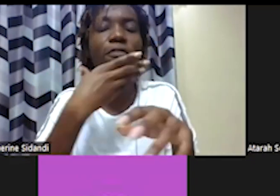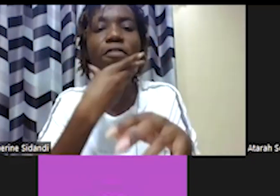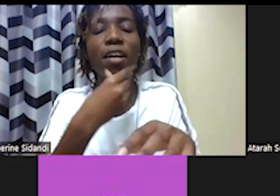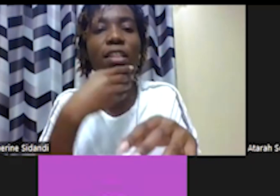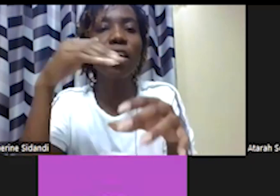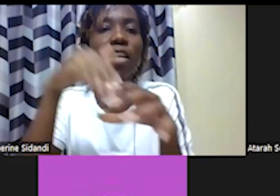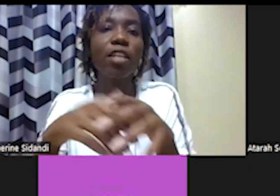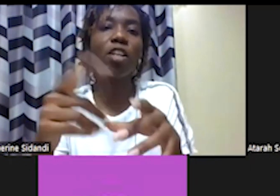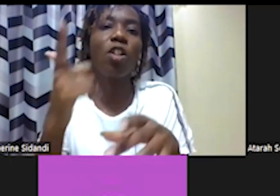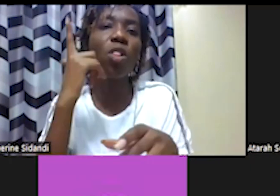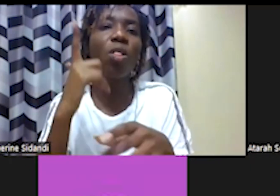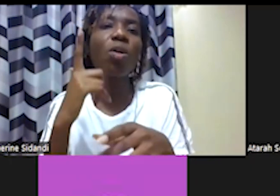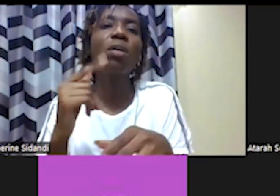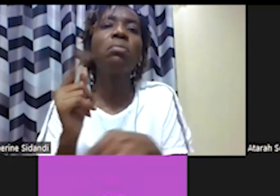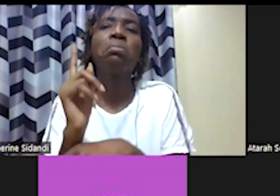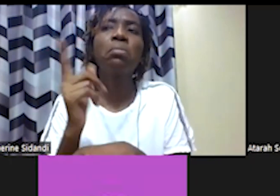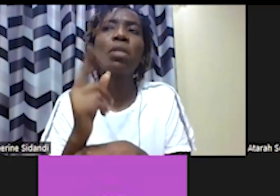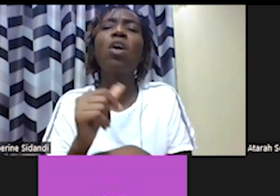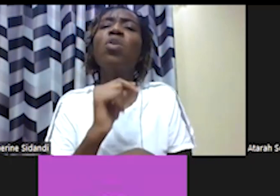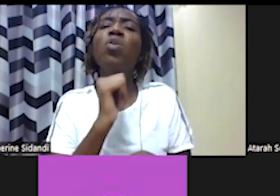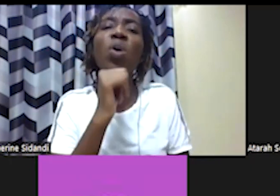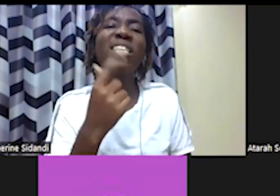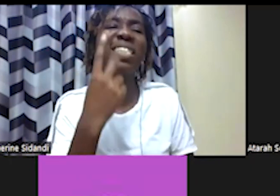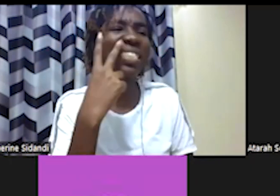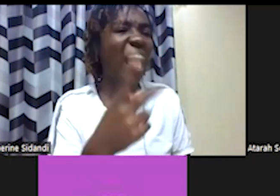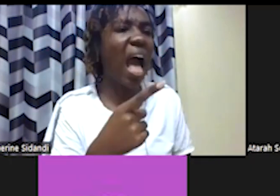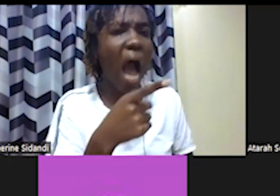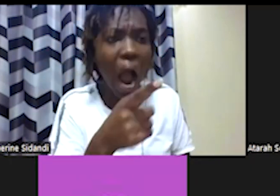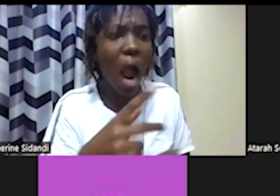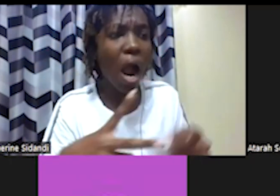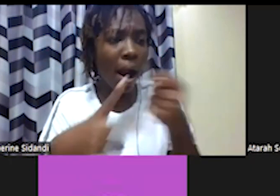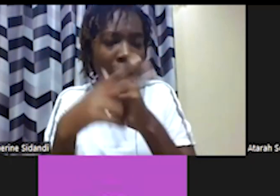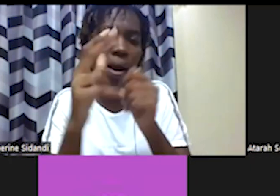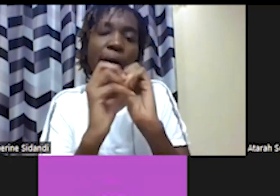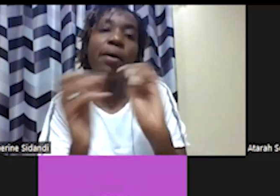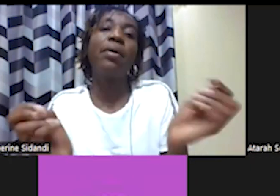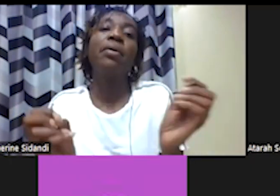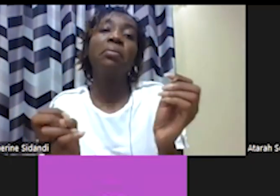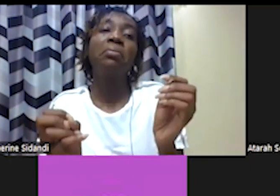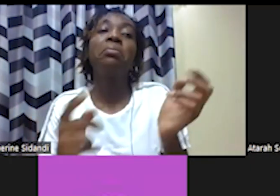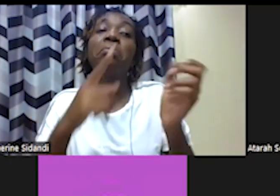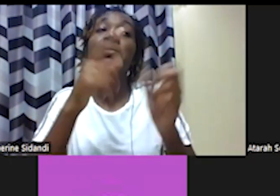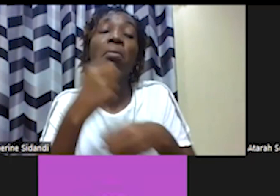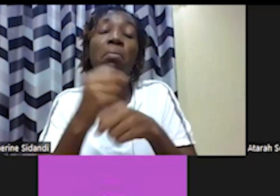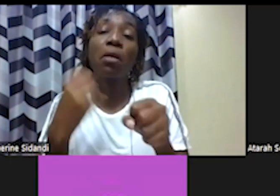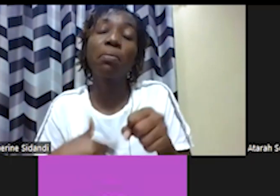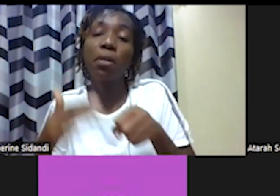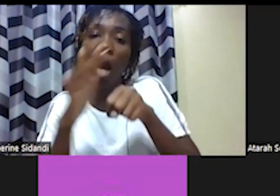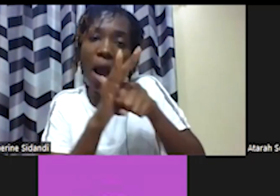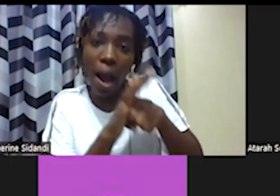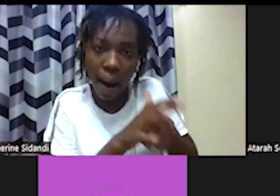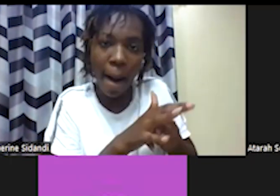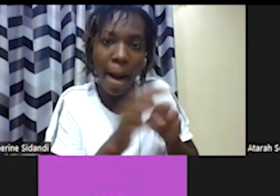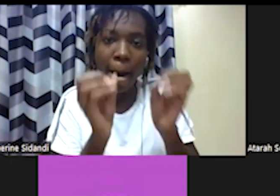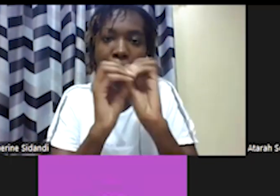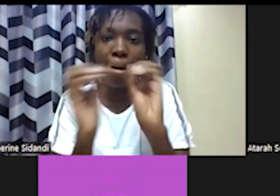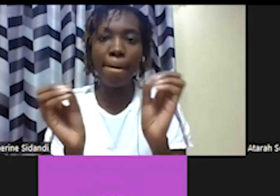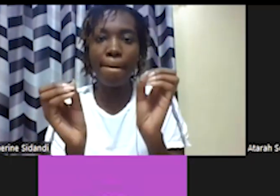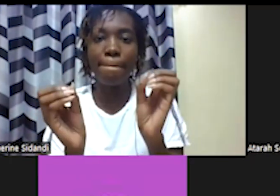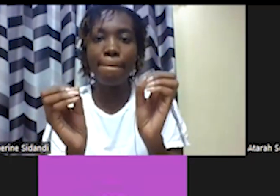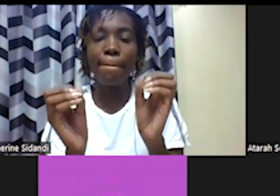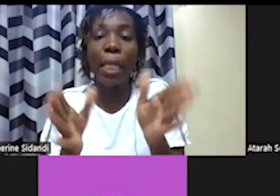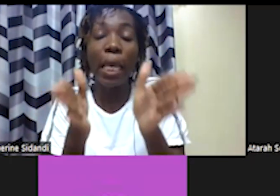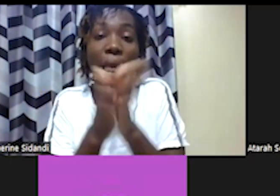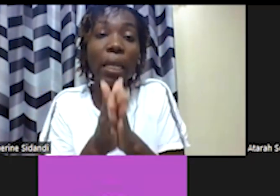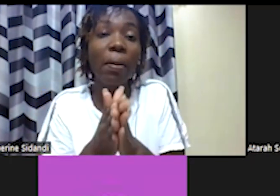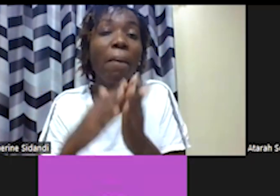my uncircumcised state, who did not discriminate against me. The most